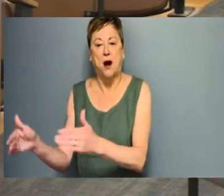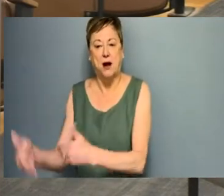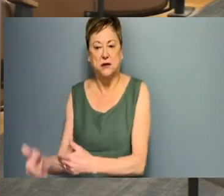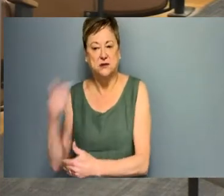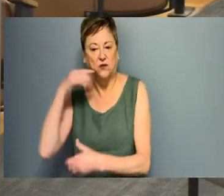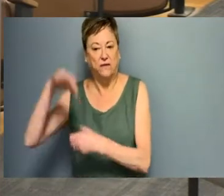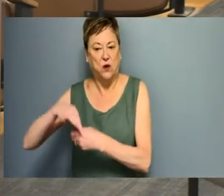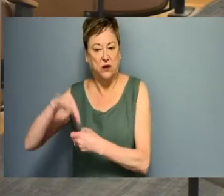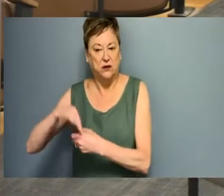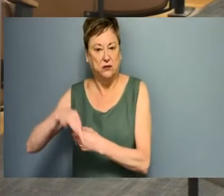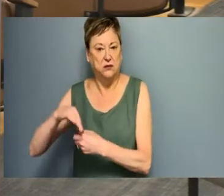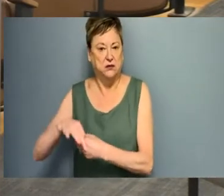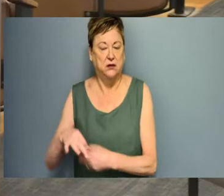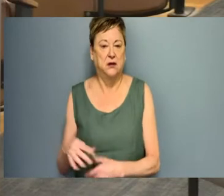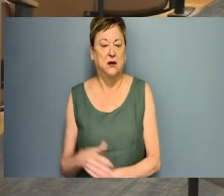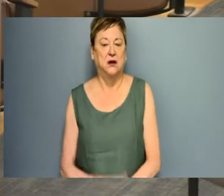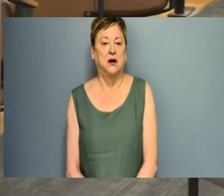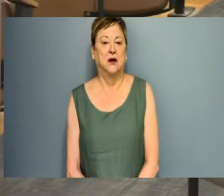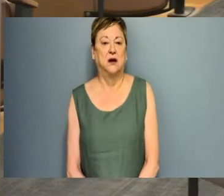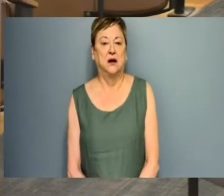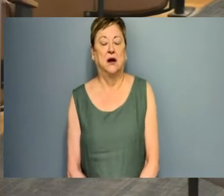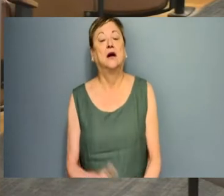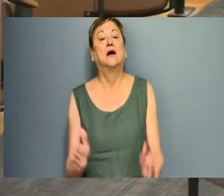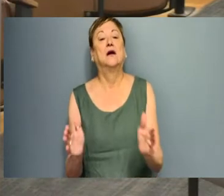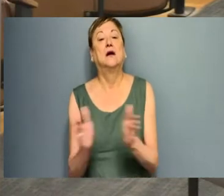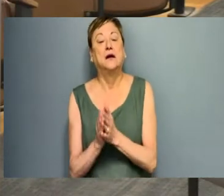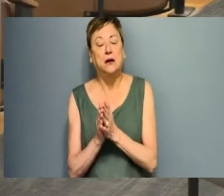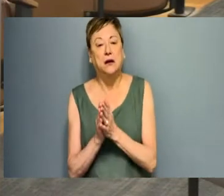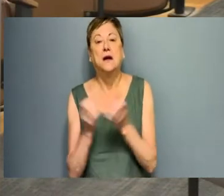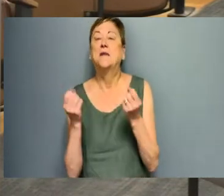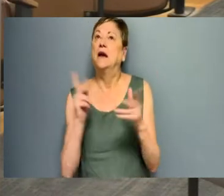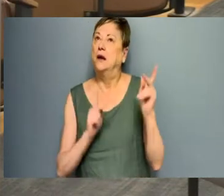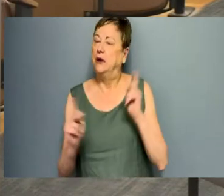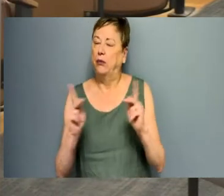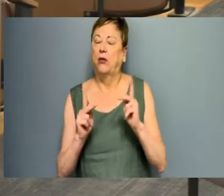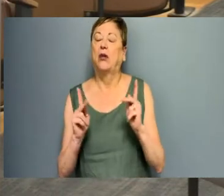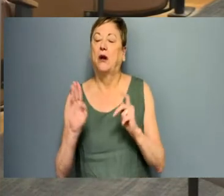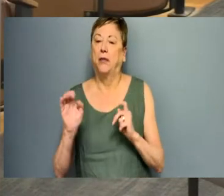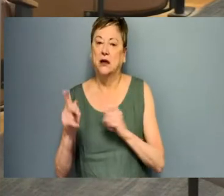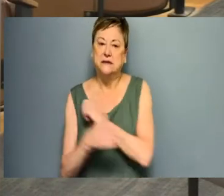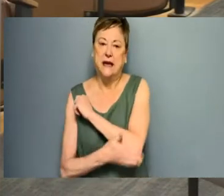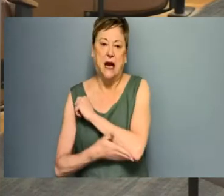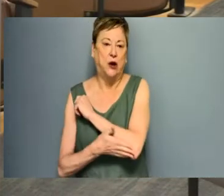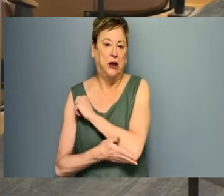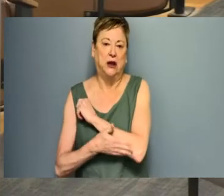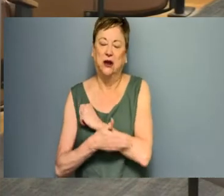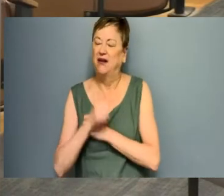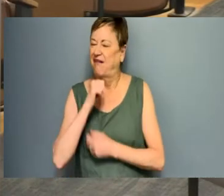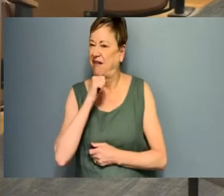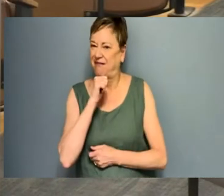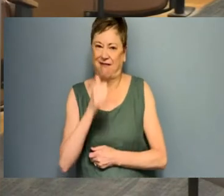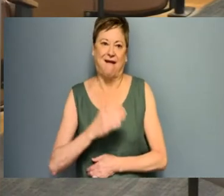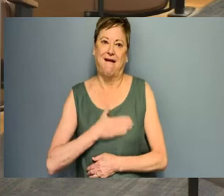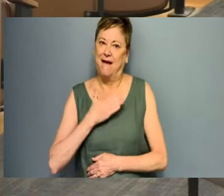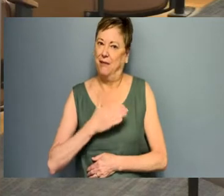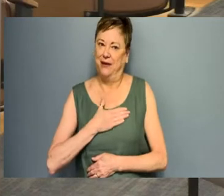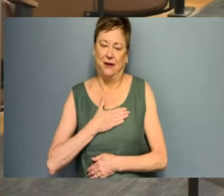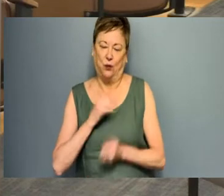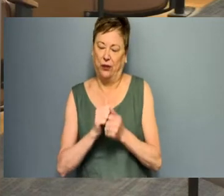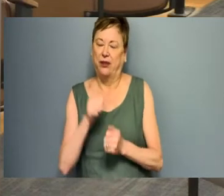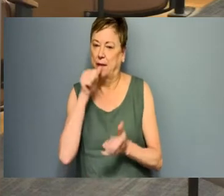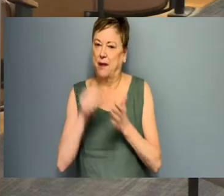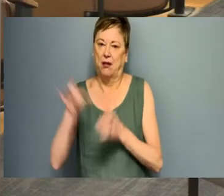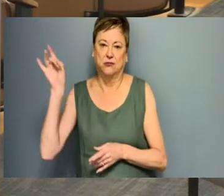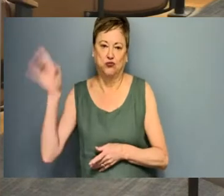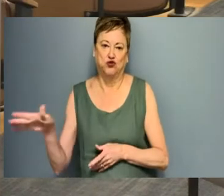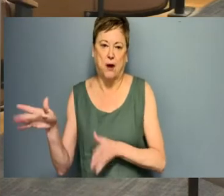or request a lot of people in the county I know are not happy with the mail-in drop boxes.